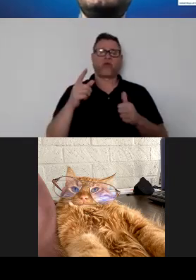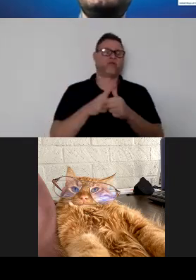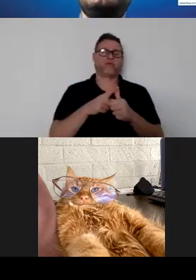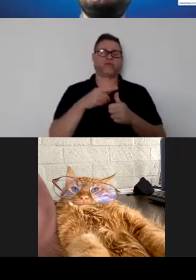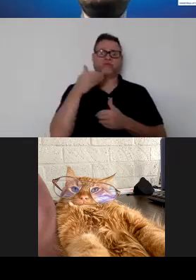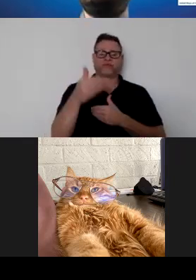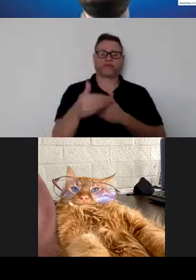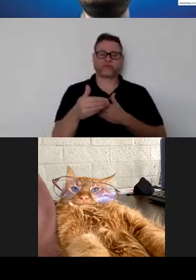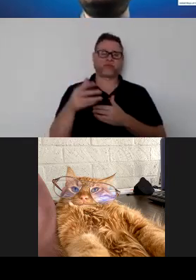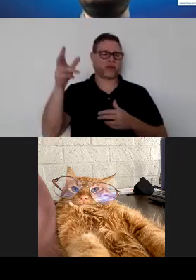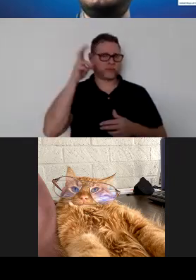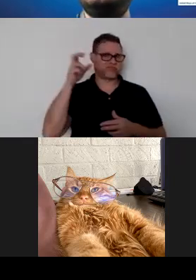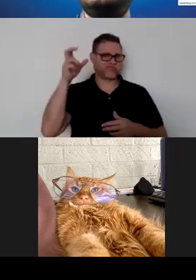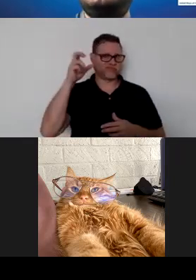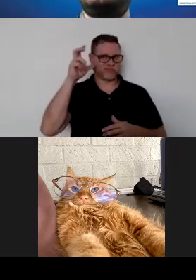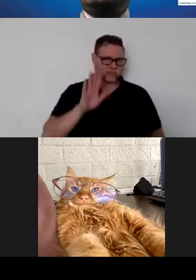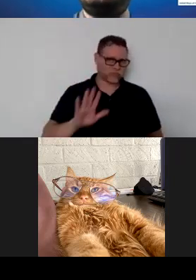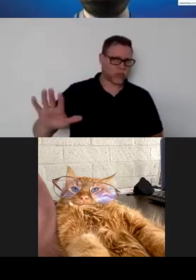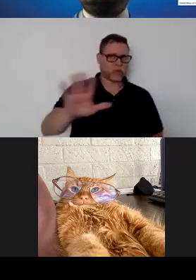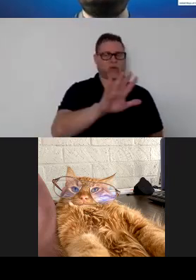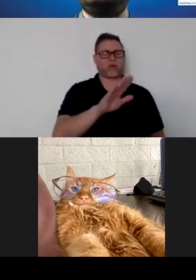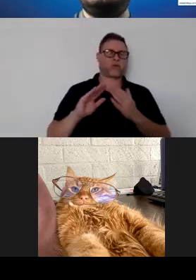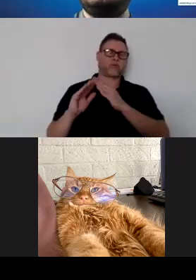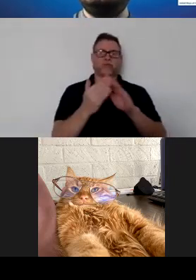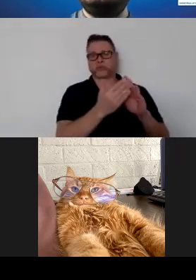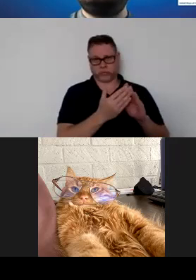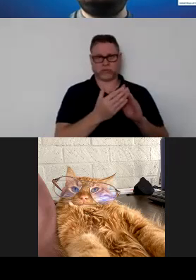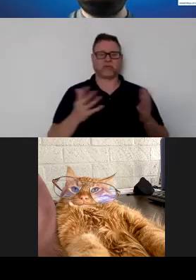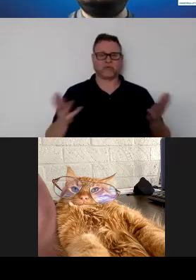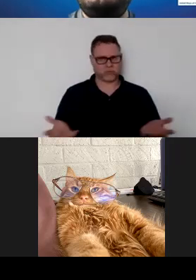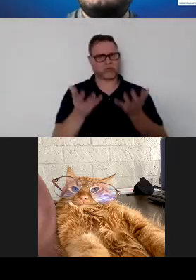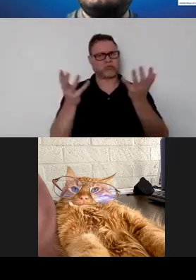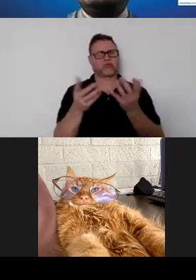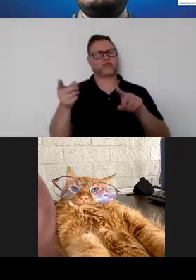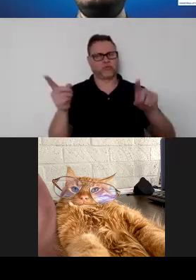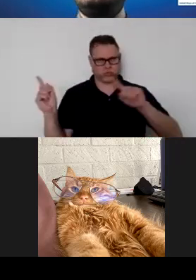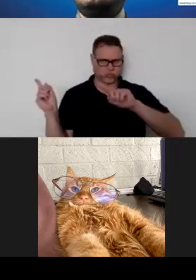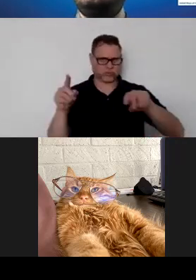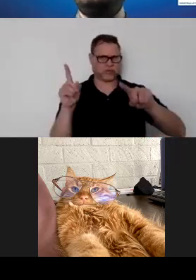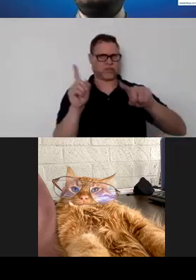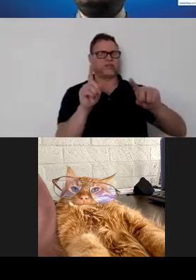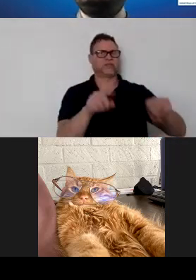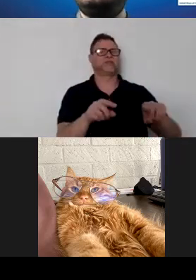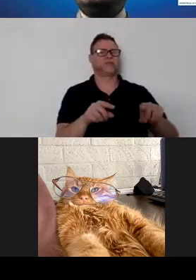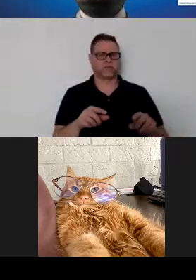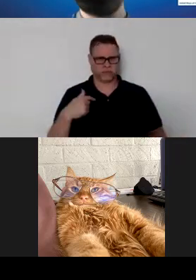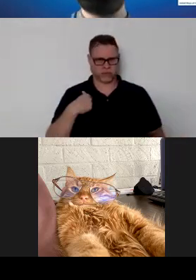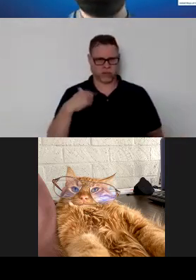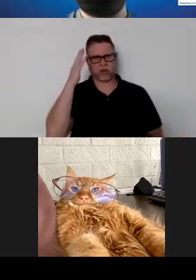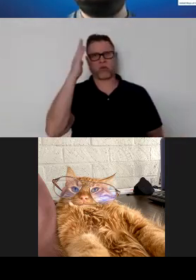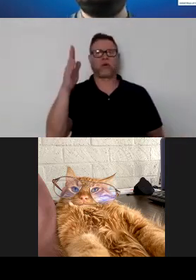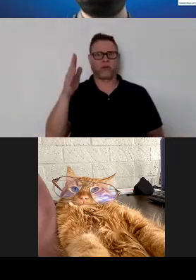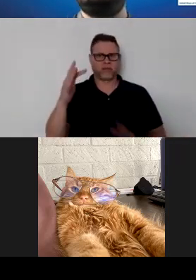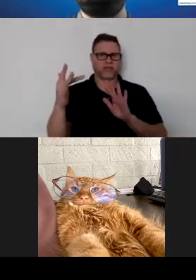department to hear community voices throughout the state. So I would highly encourage you all to attend that. And I will be taking the